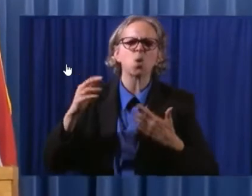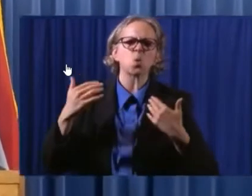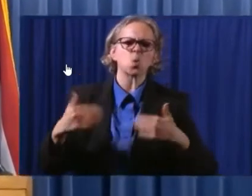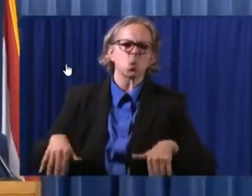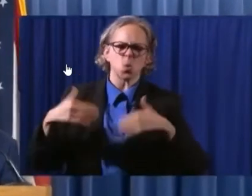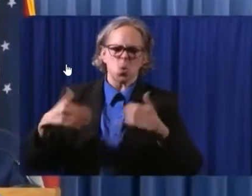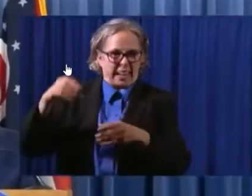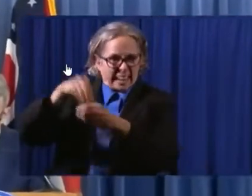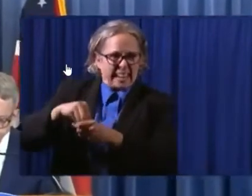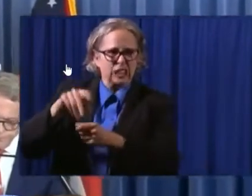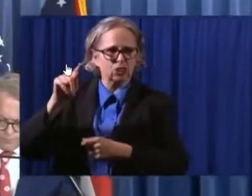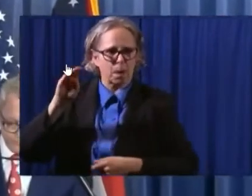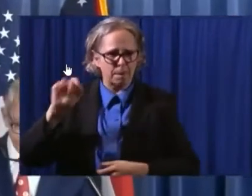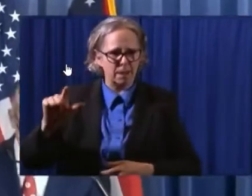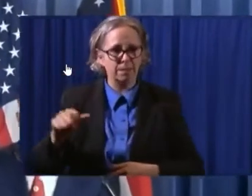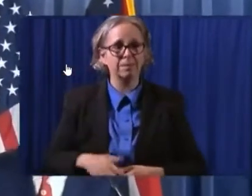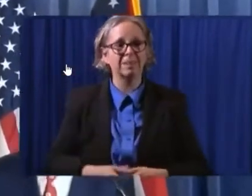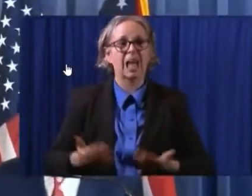By